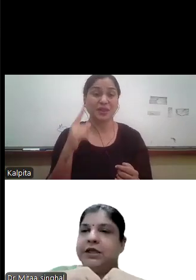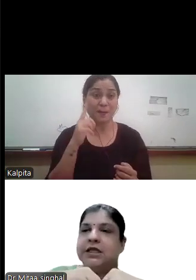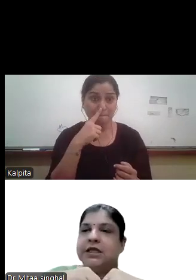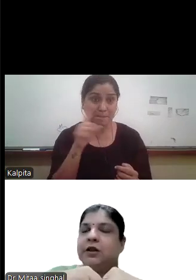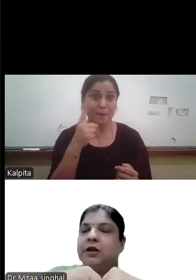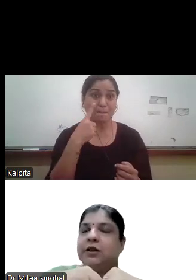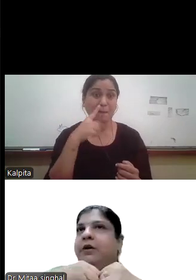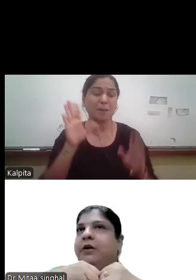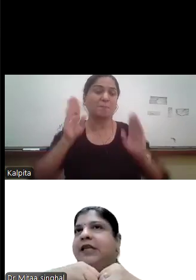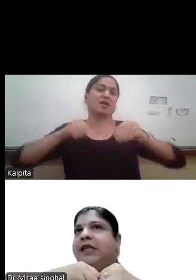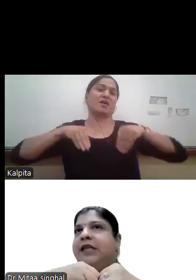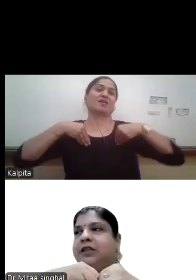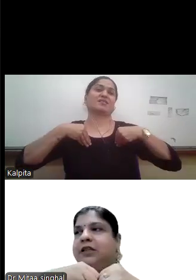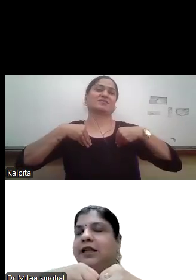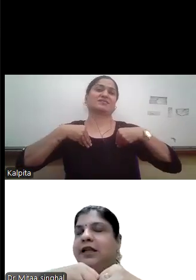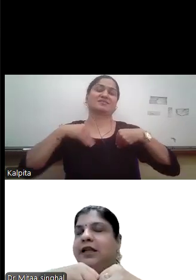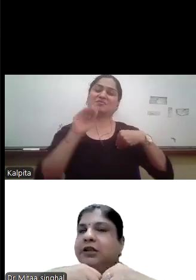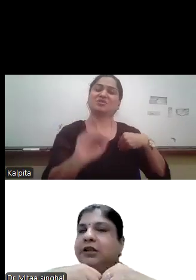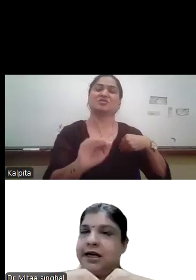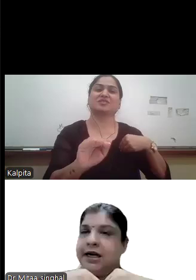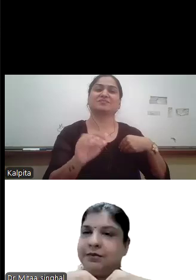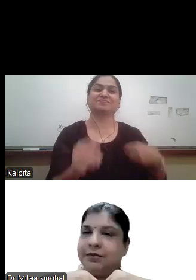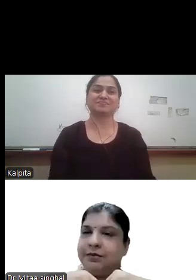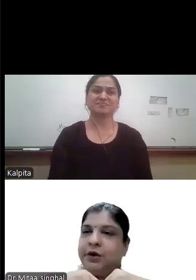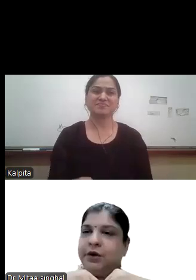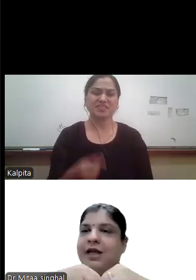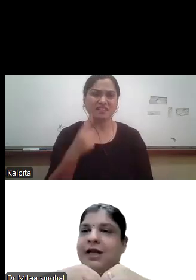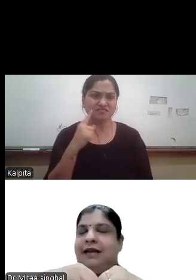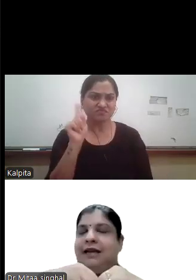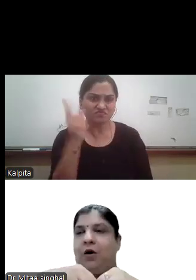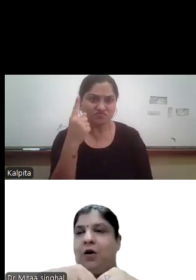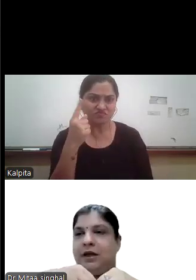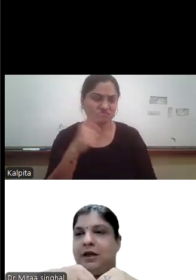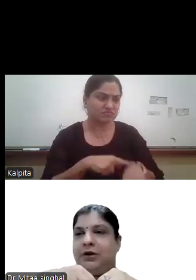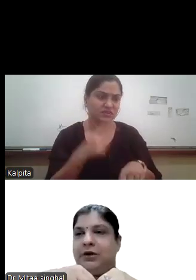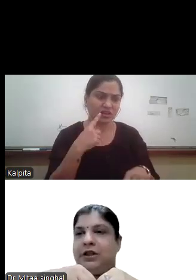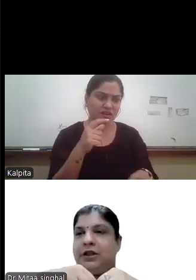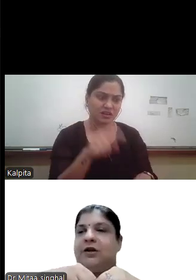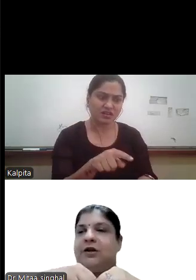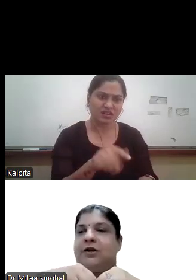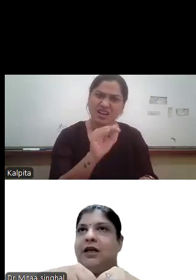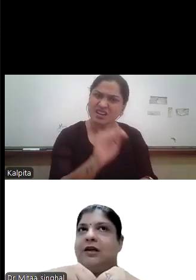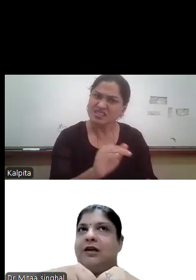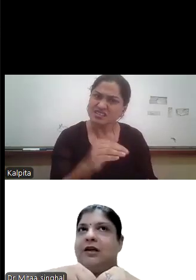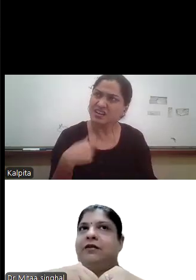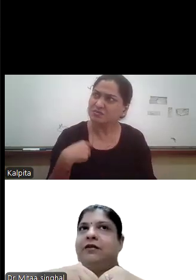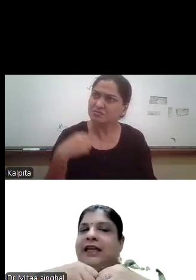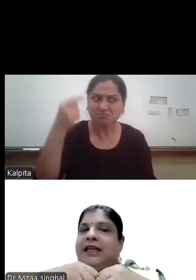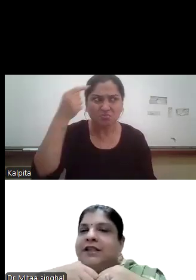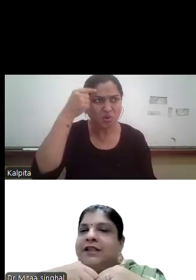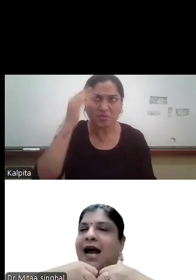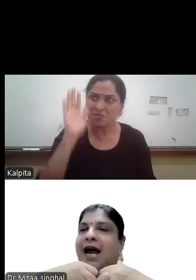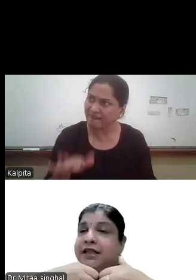What happens is, the moment we tell the child that your child has a problem, he will not be able to do this. So there is a lot of